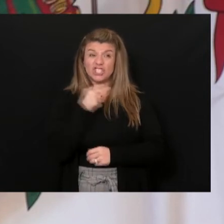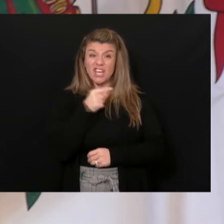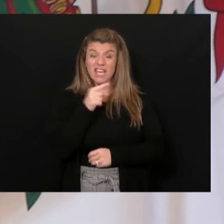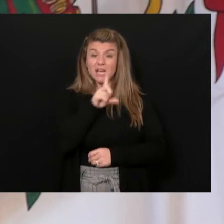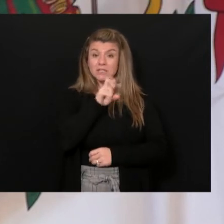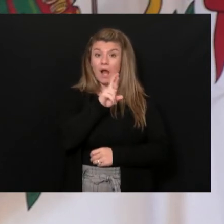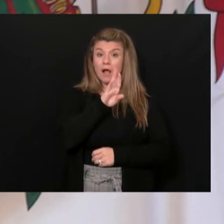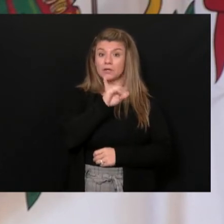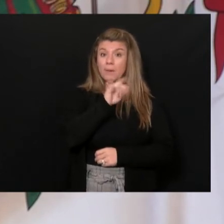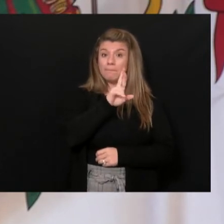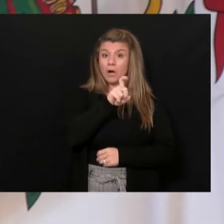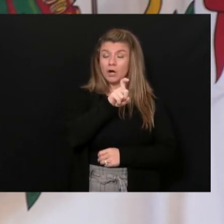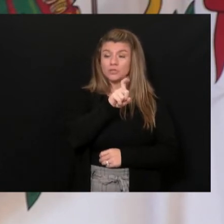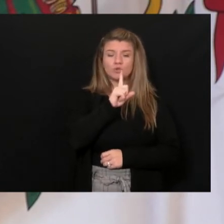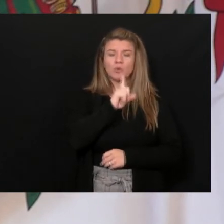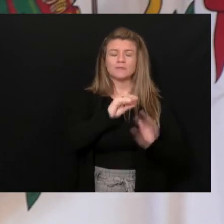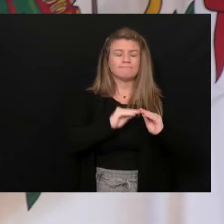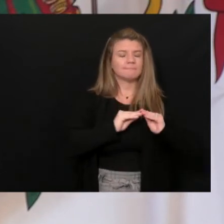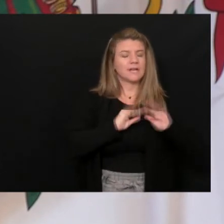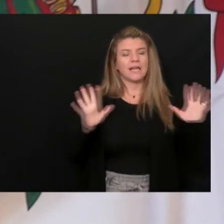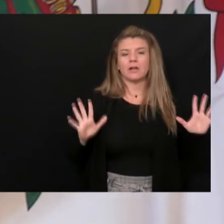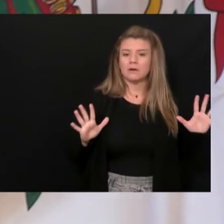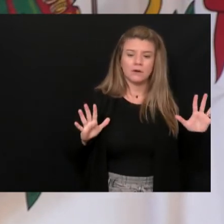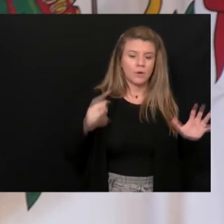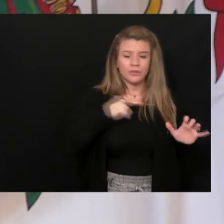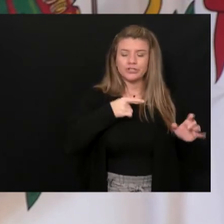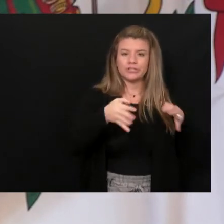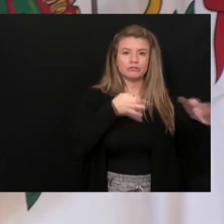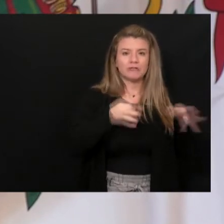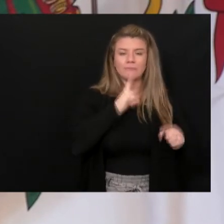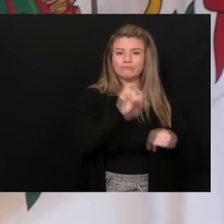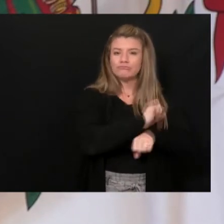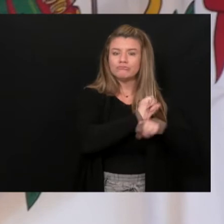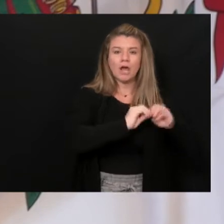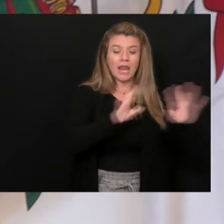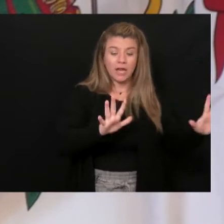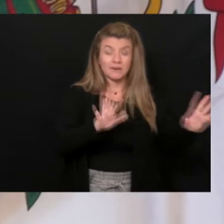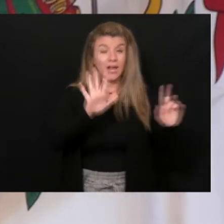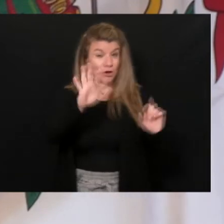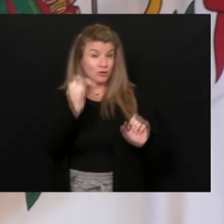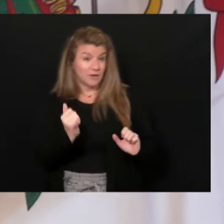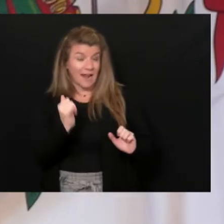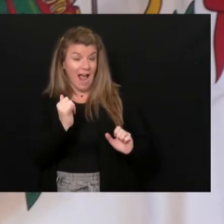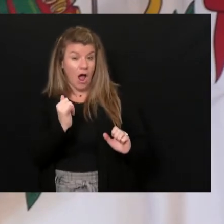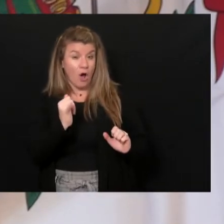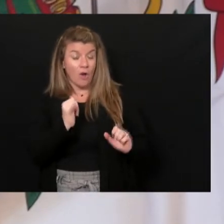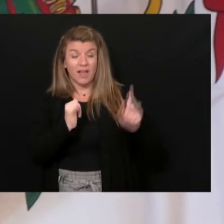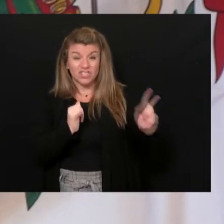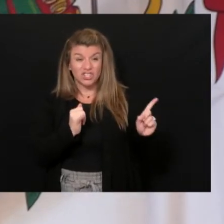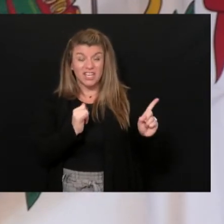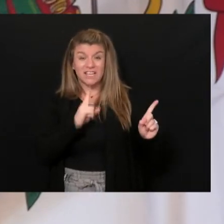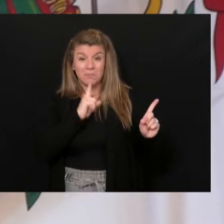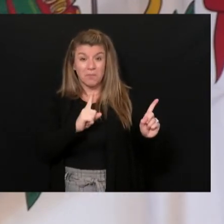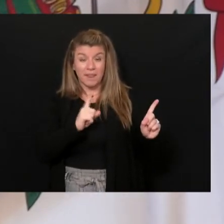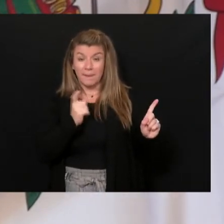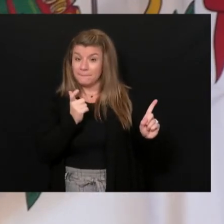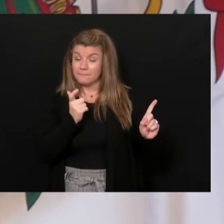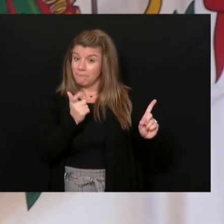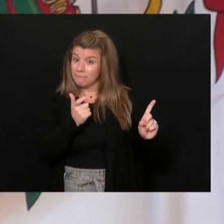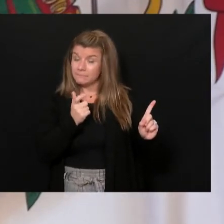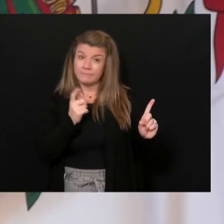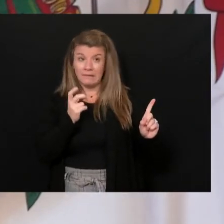it so clear to me just a few minutes ago. And here is probably the most renowned expert in the land, and